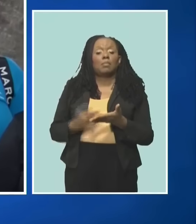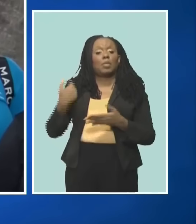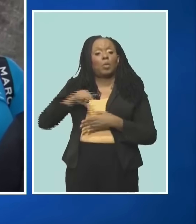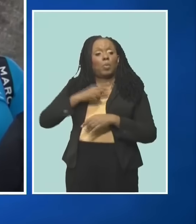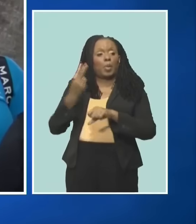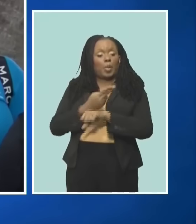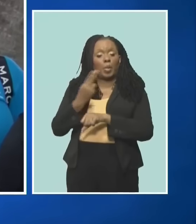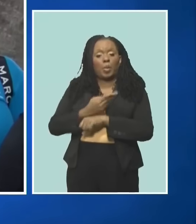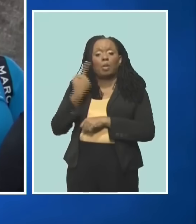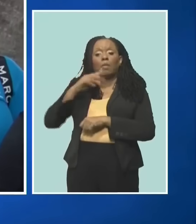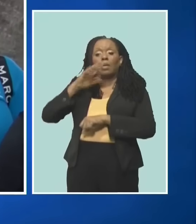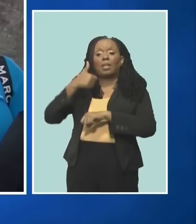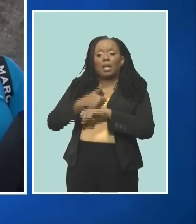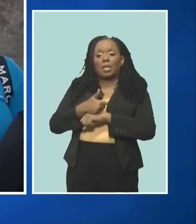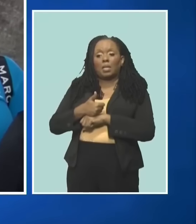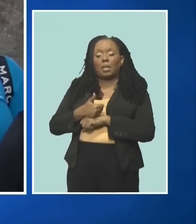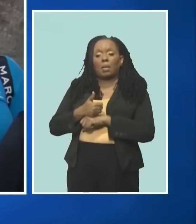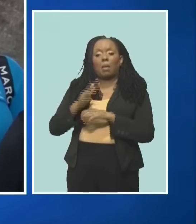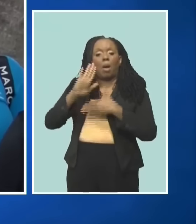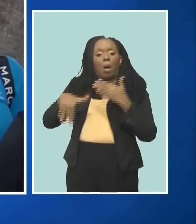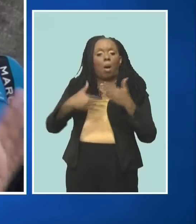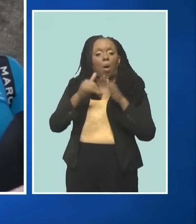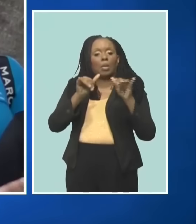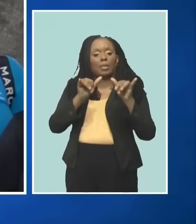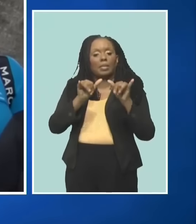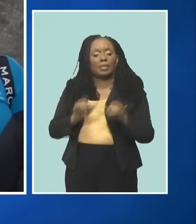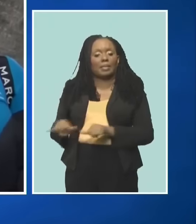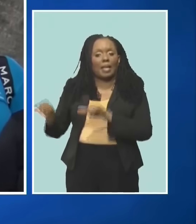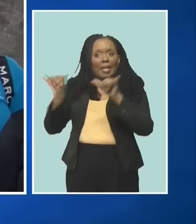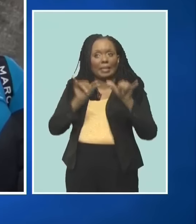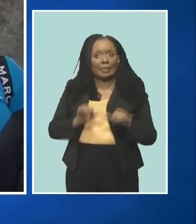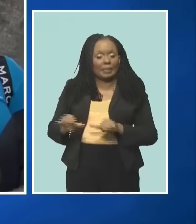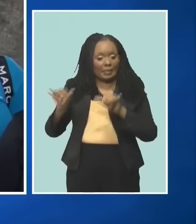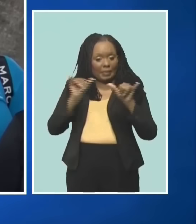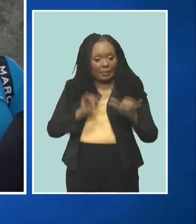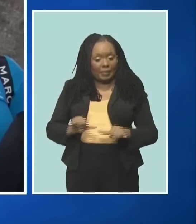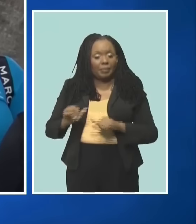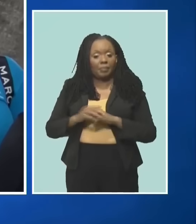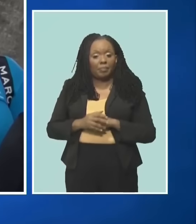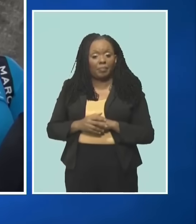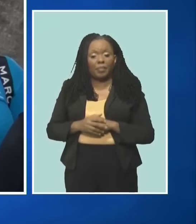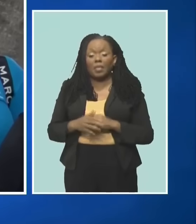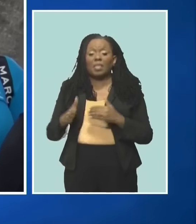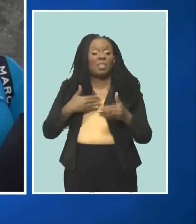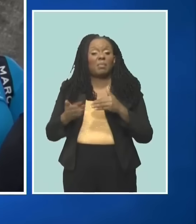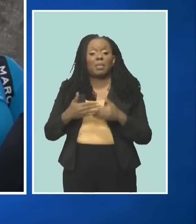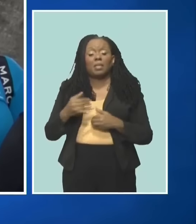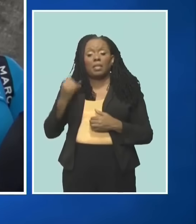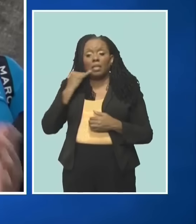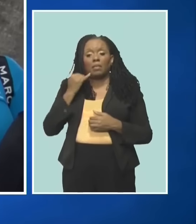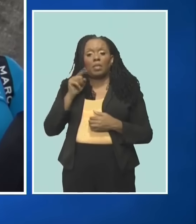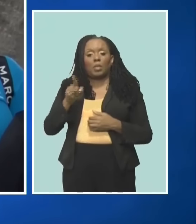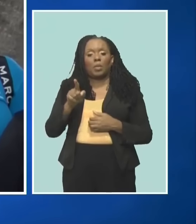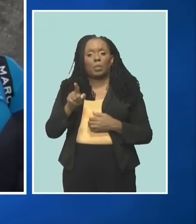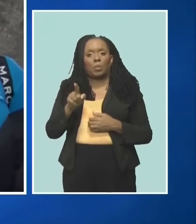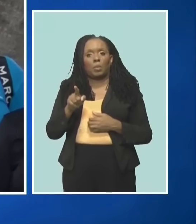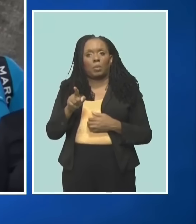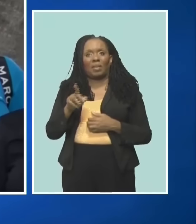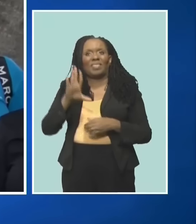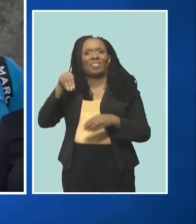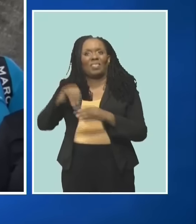those minimum standards. So it means whether you are in the agreement or not, and